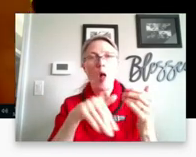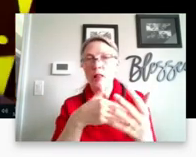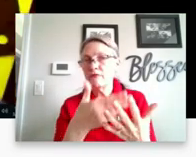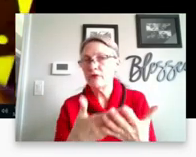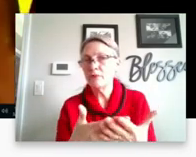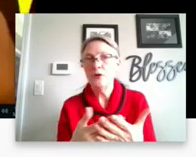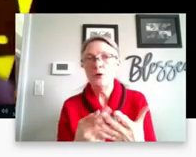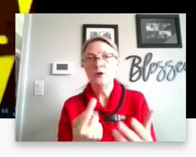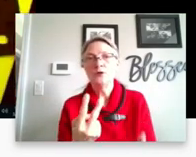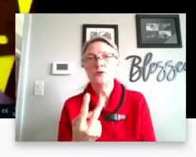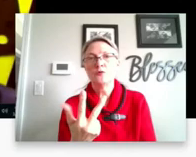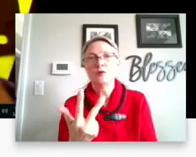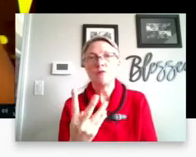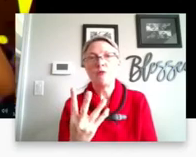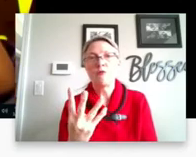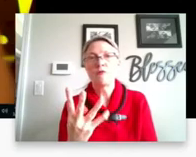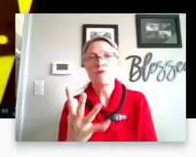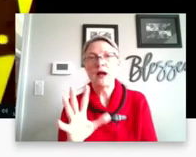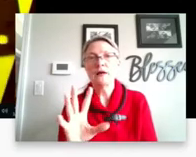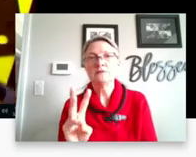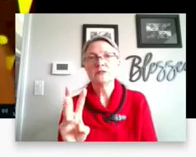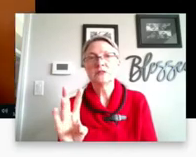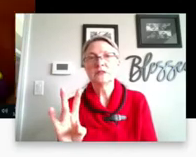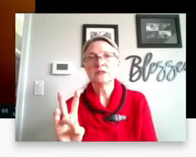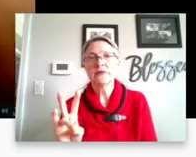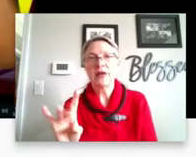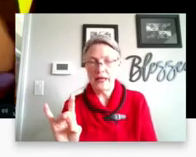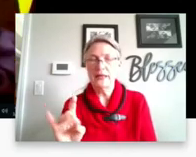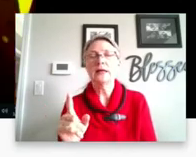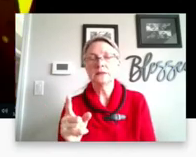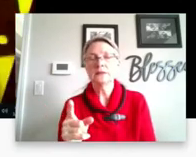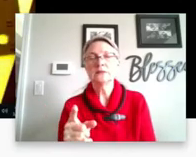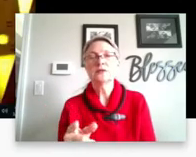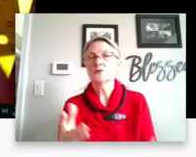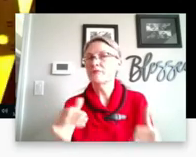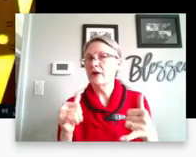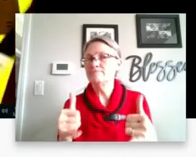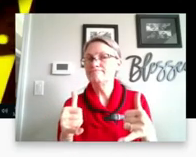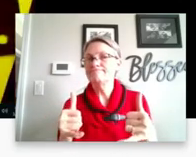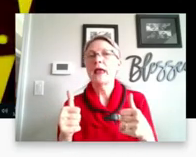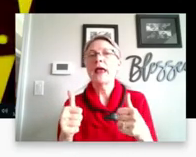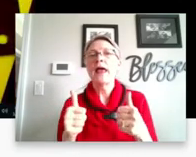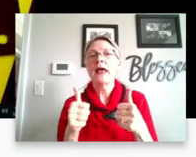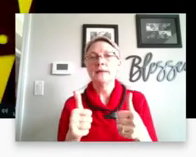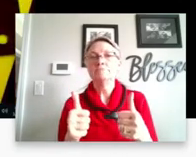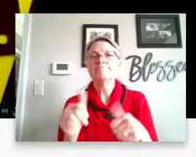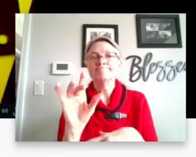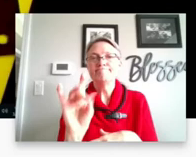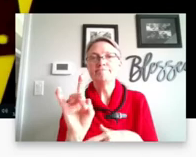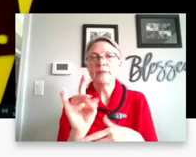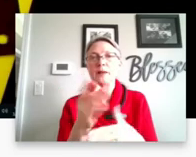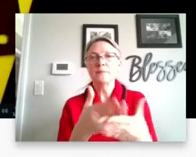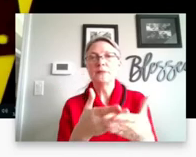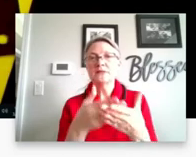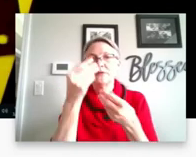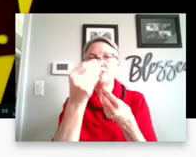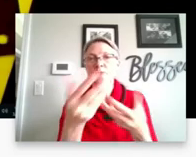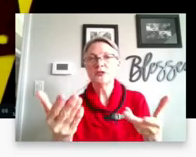2, 3, 4, 5, 6, 7, 8. Looks like we're all good. 8 pieces of information. So